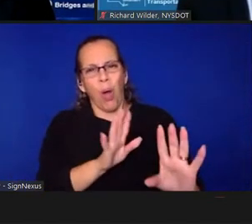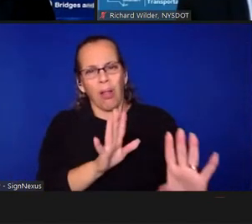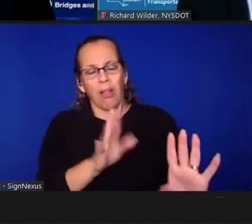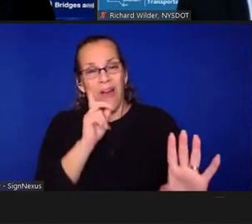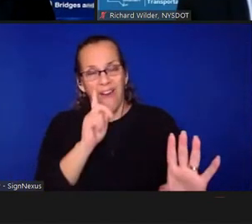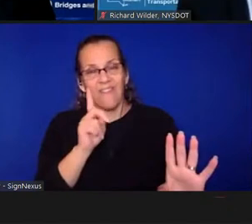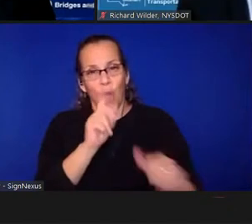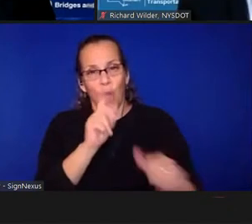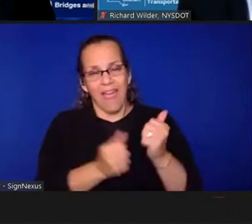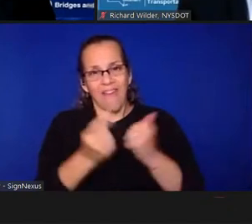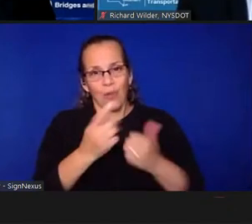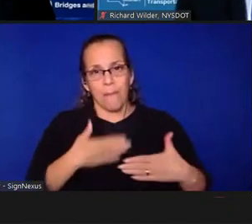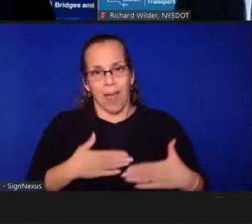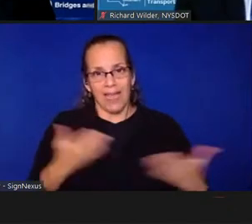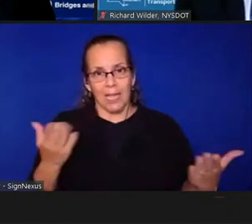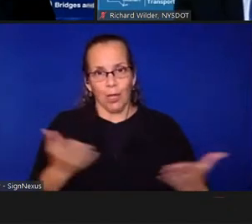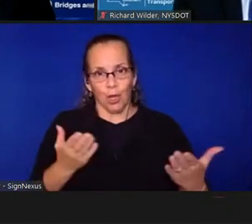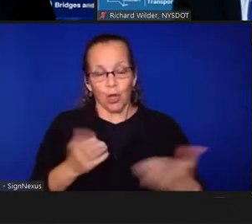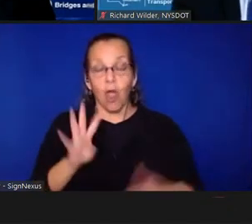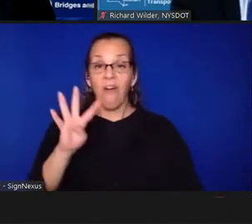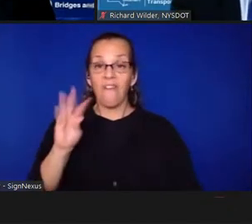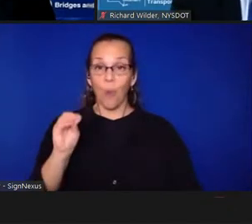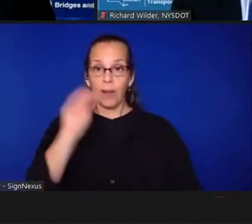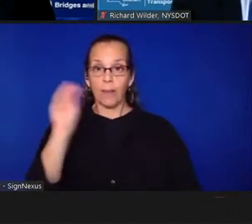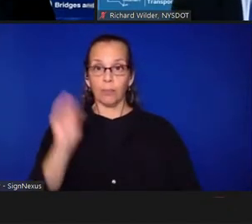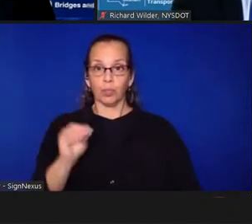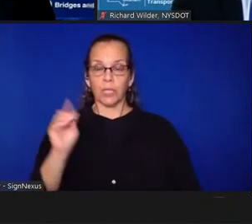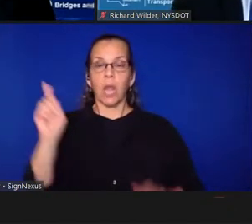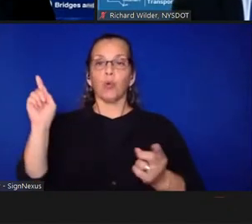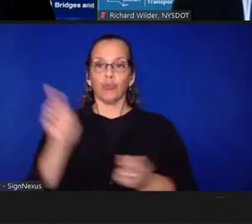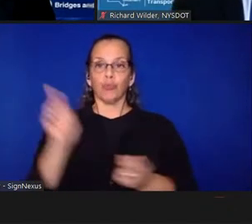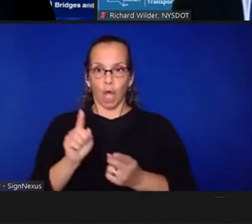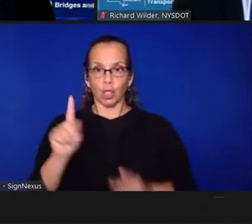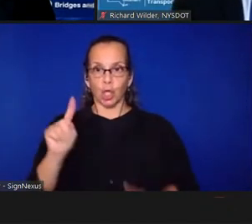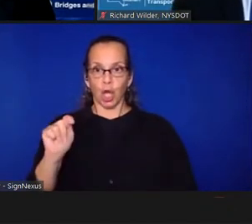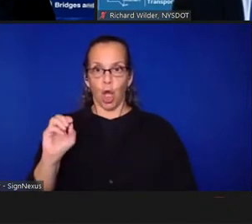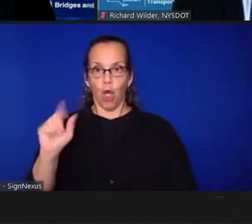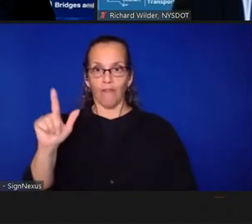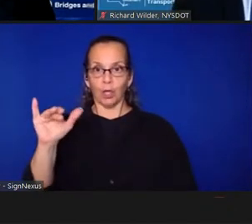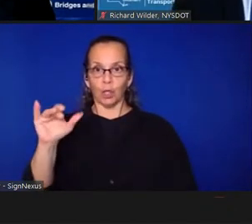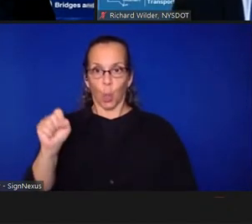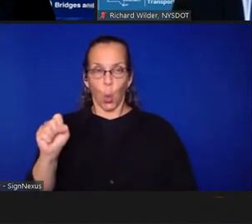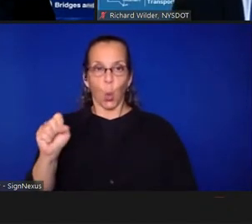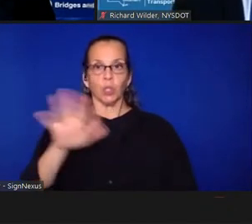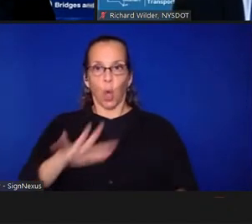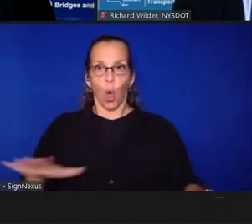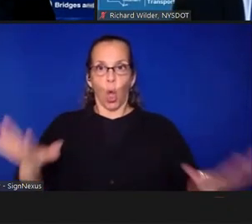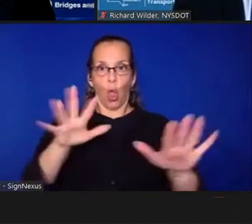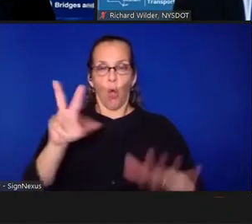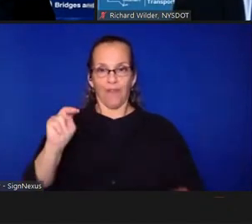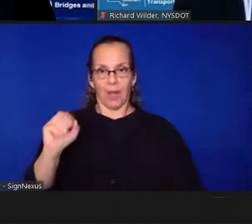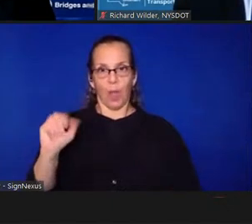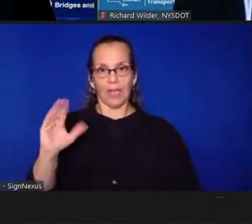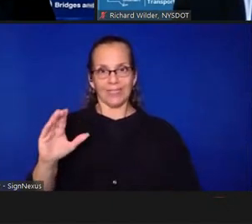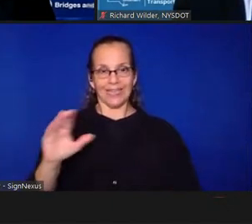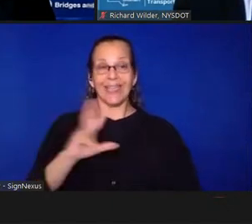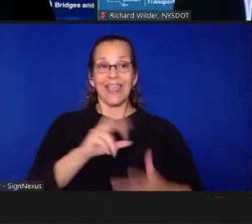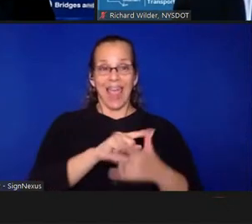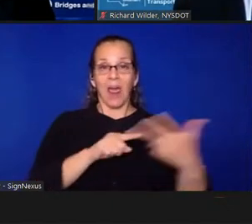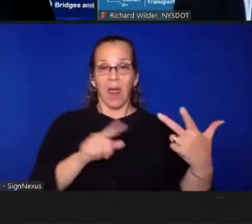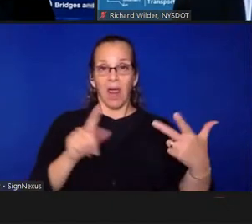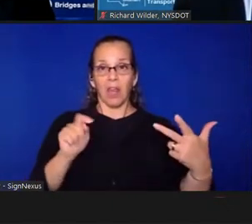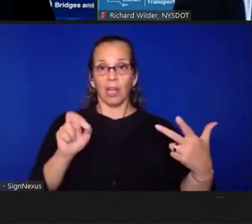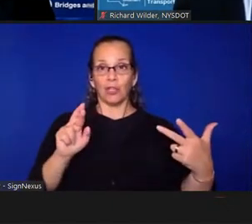everybody here is for 40 reduction in tolls across New York and the tri-state area and you're going to make sure that every